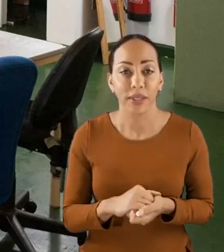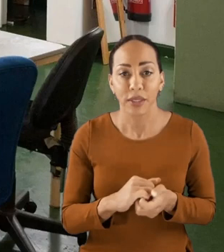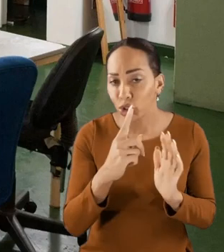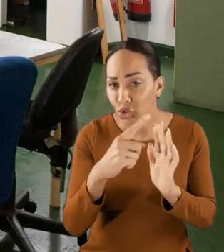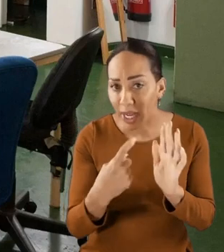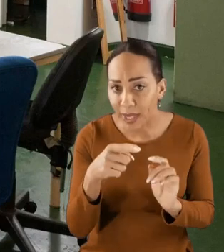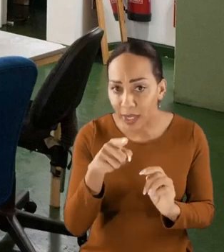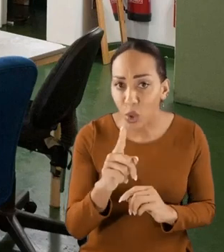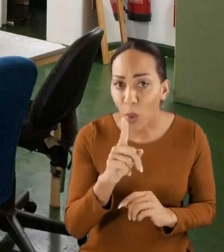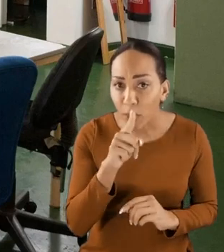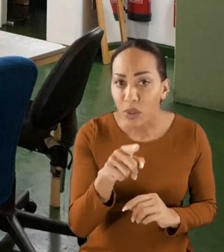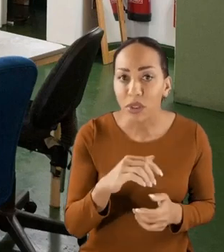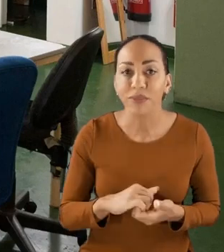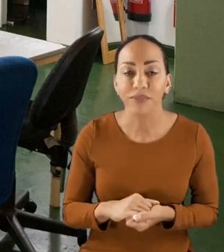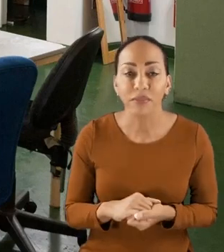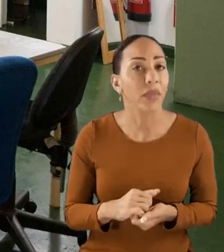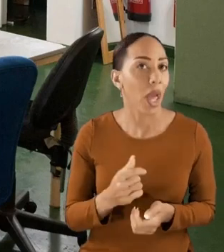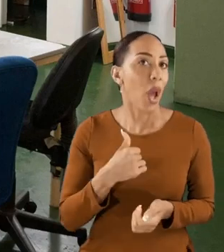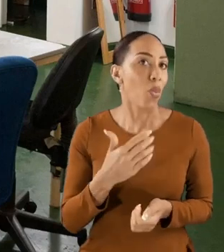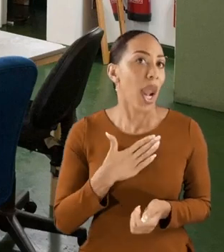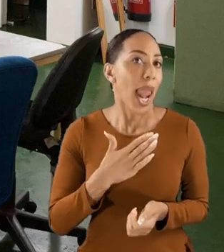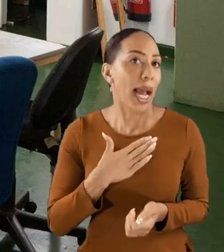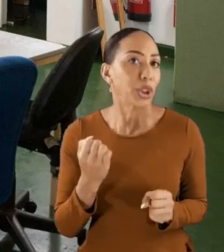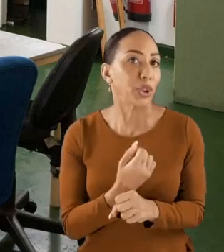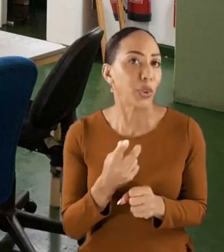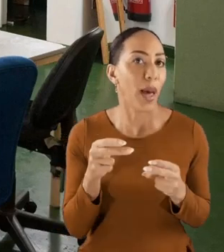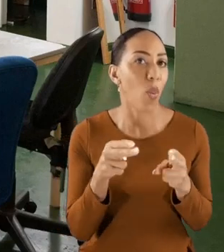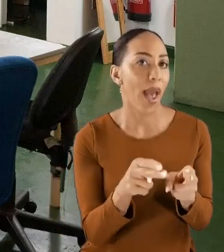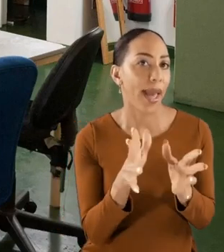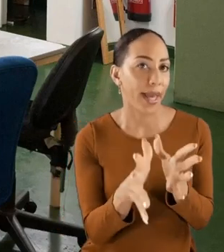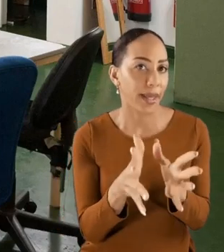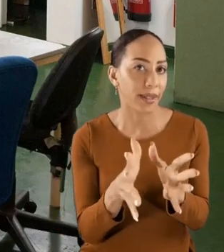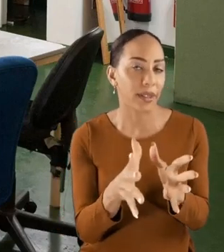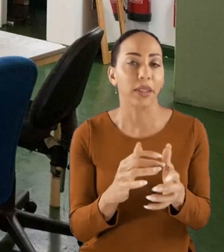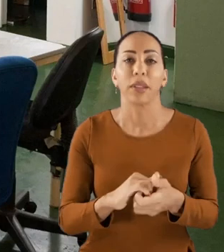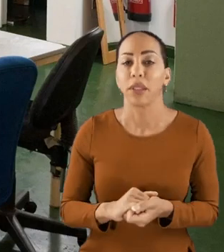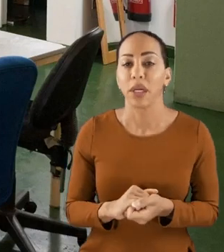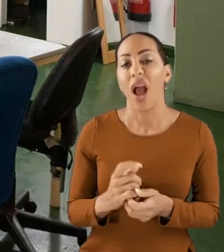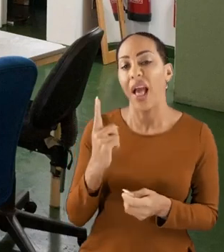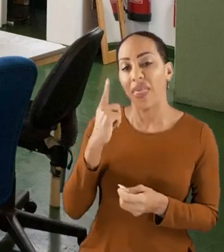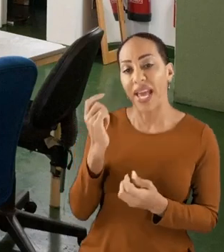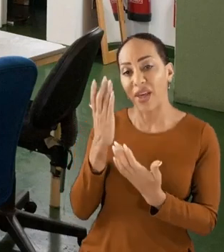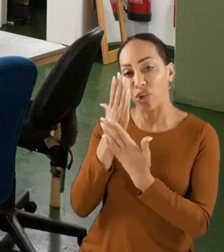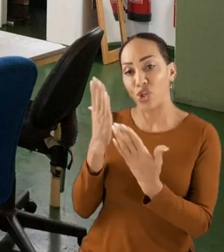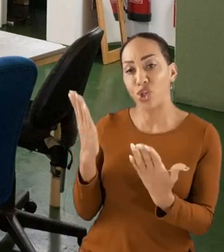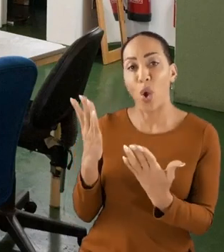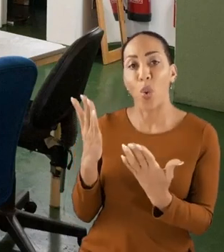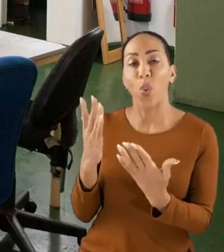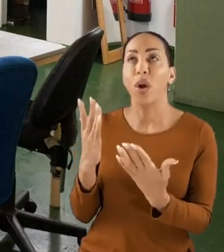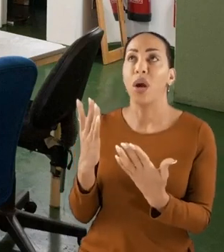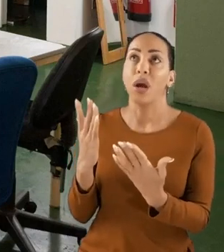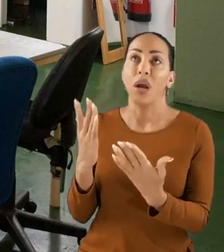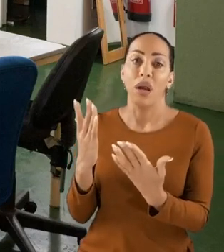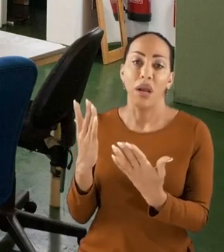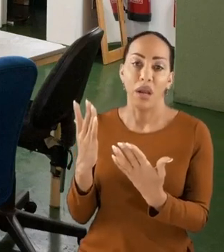Oh, I think, Jamie, you might be on mute. I would really love to do that. I'd really love to do that because I think ultimately that the show has